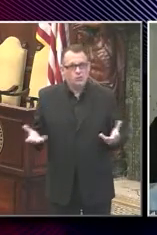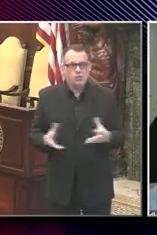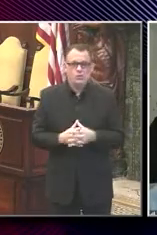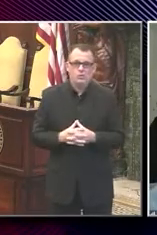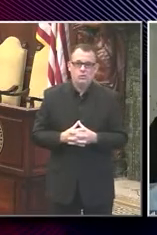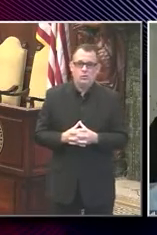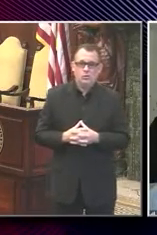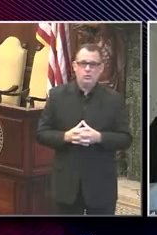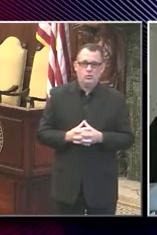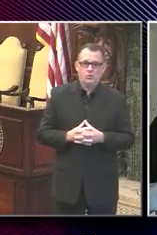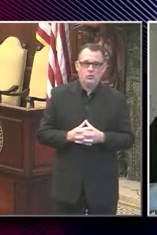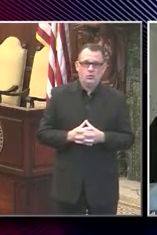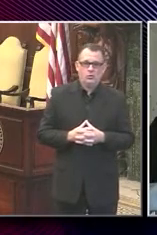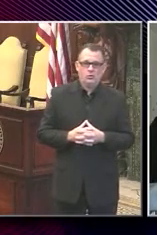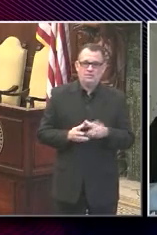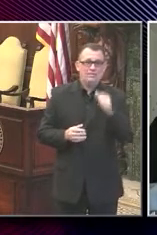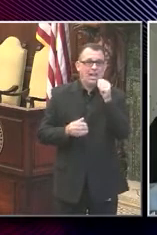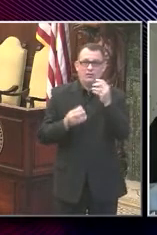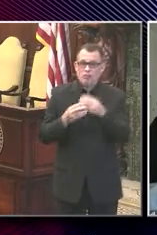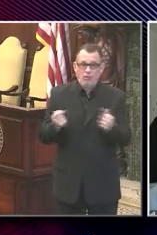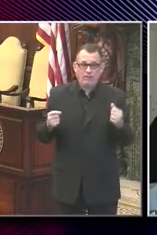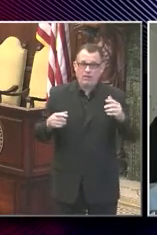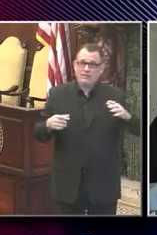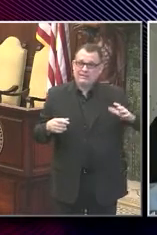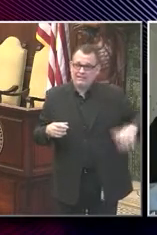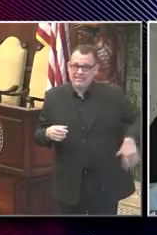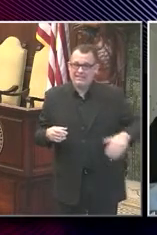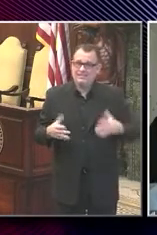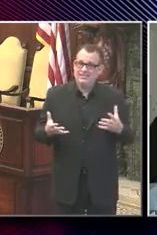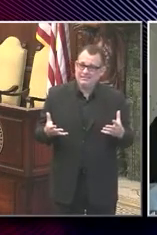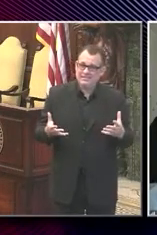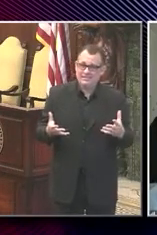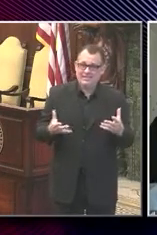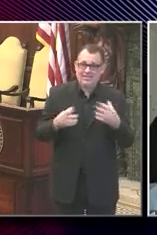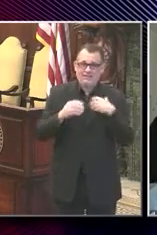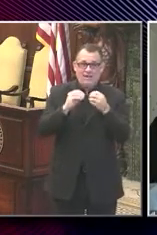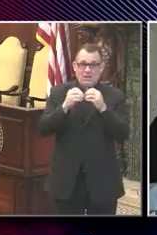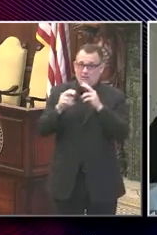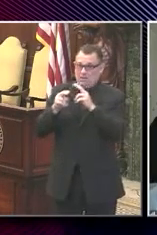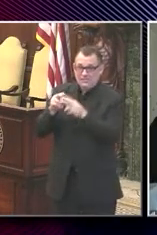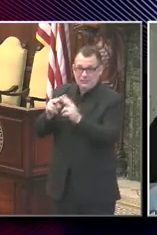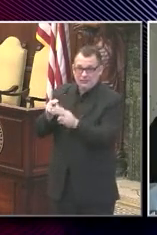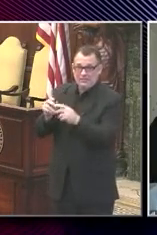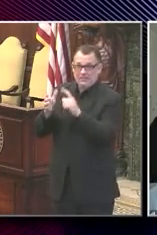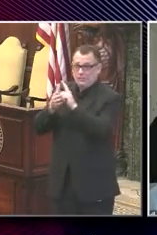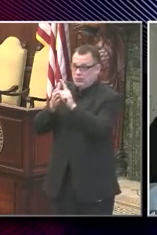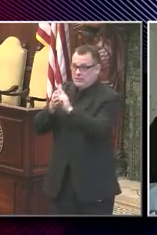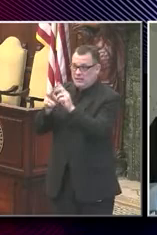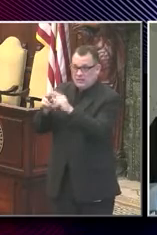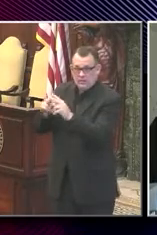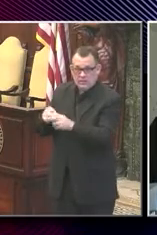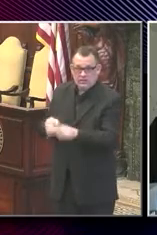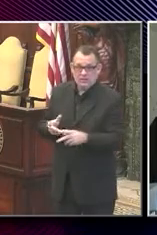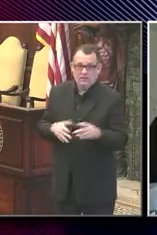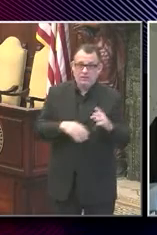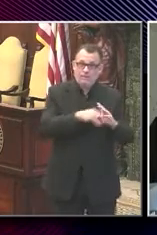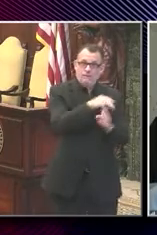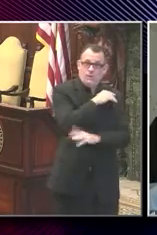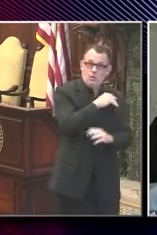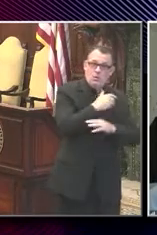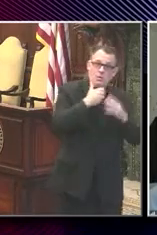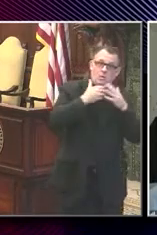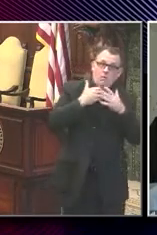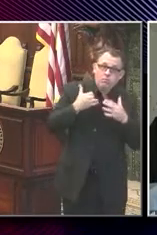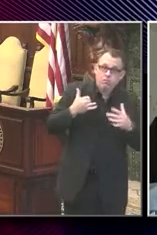not out of the woods, even if case counts start to continue to fall over the next few weeks. But I try not to